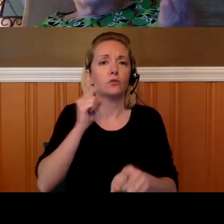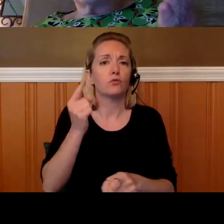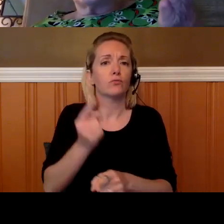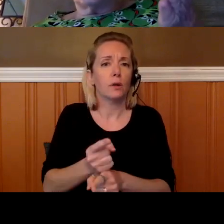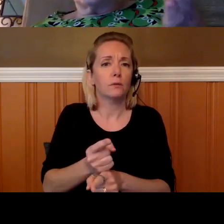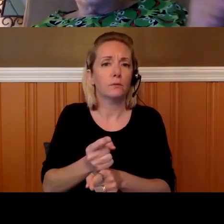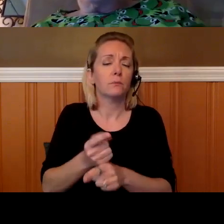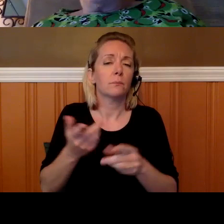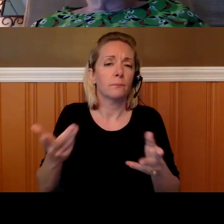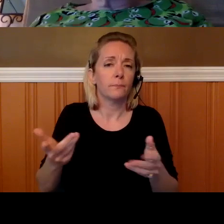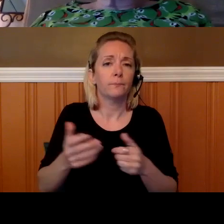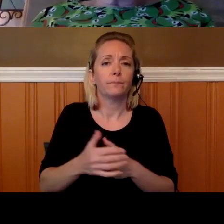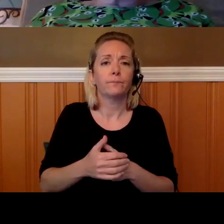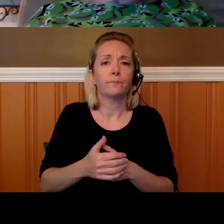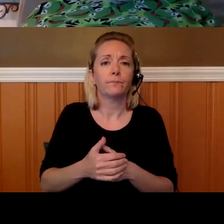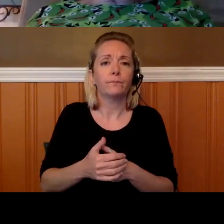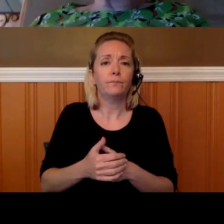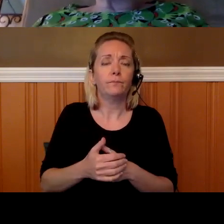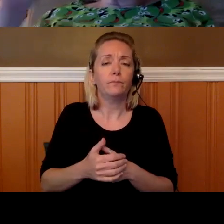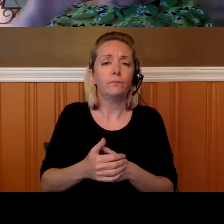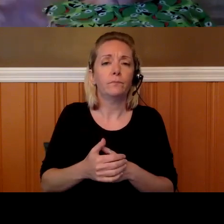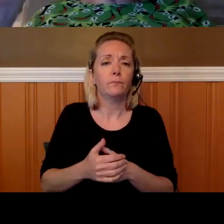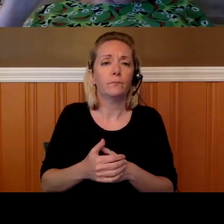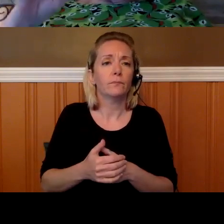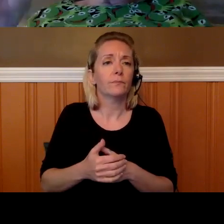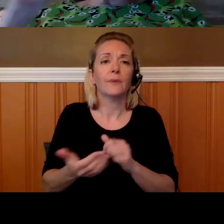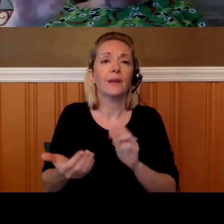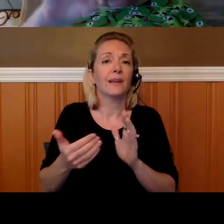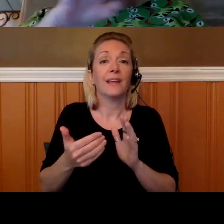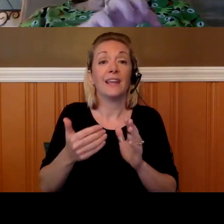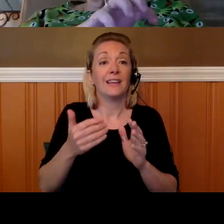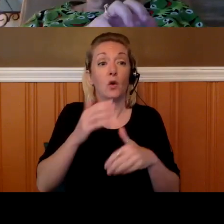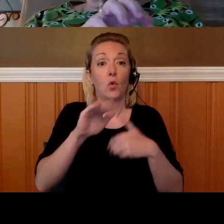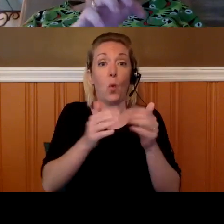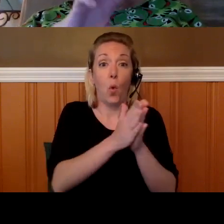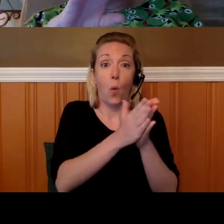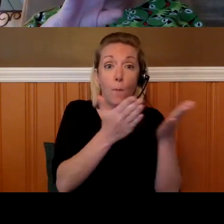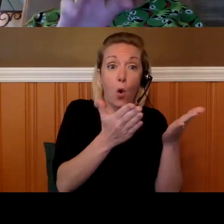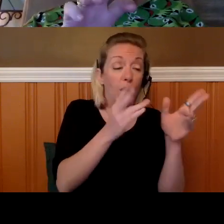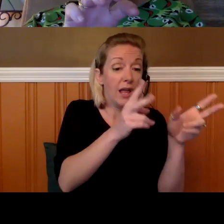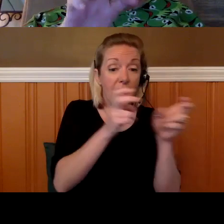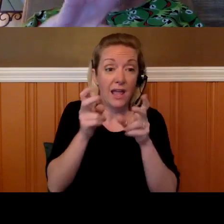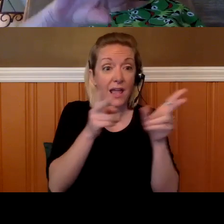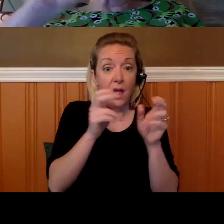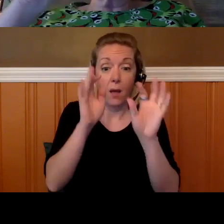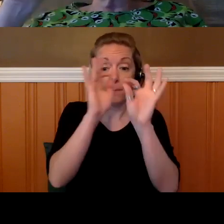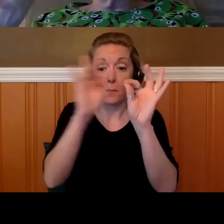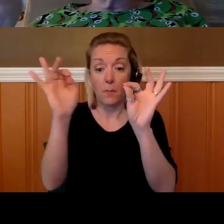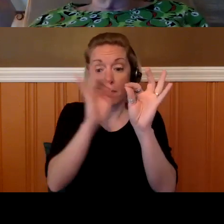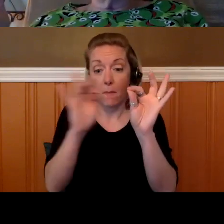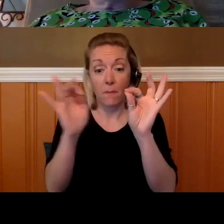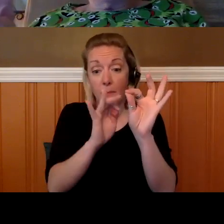And so, because you can't put every bit of content on her device. So we still use